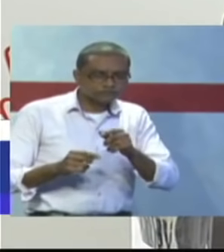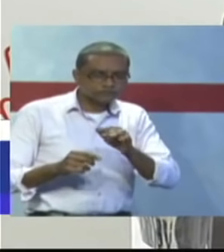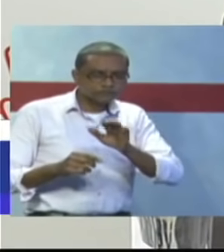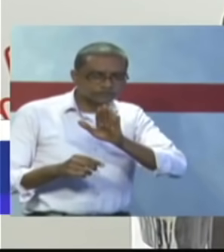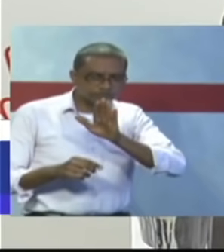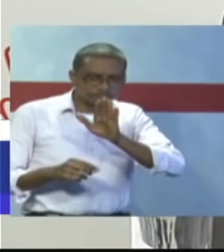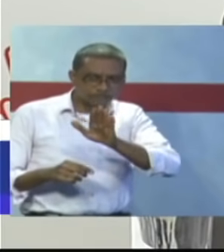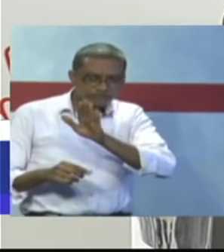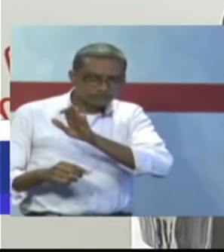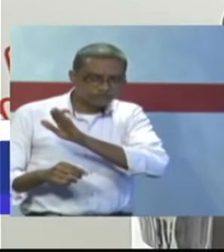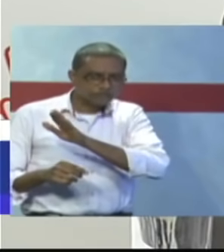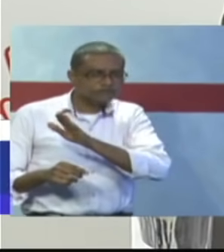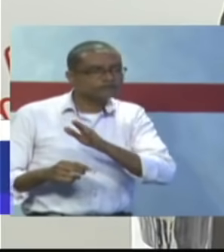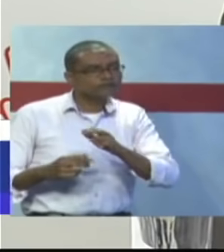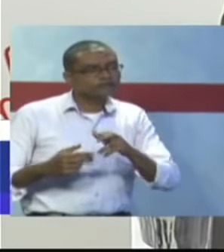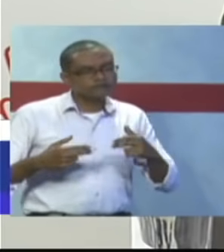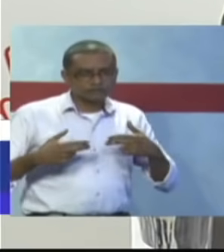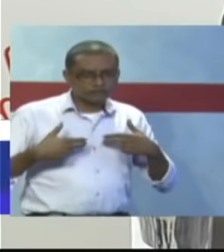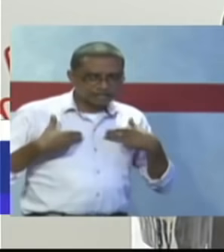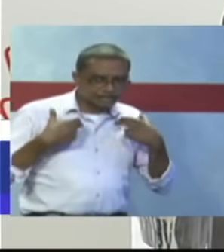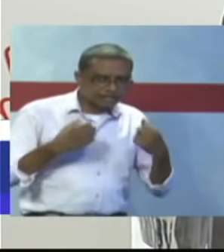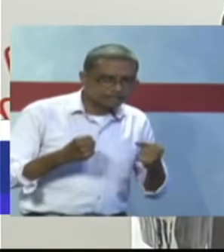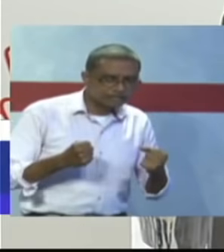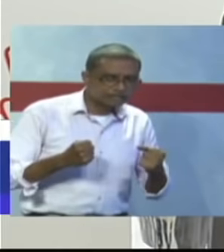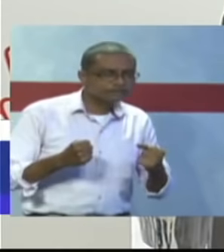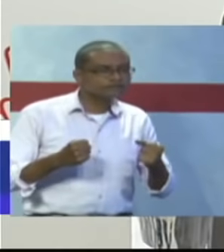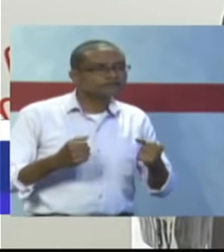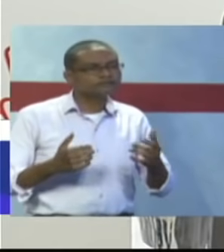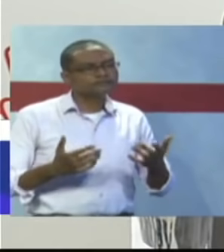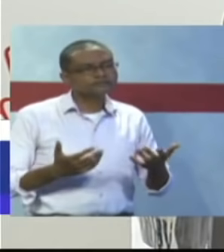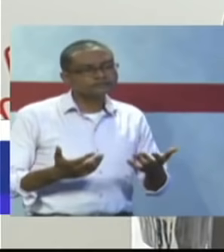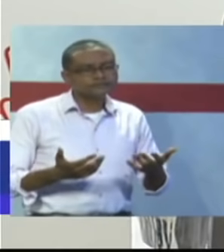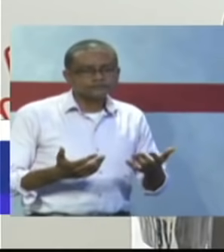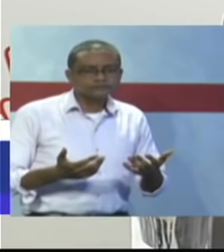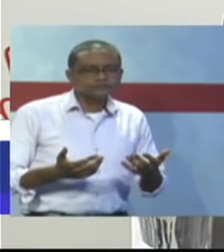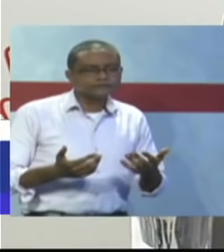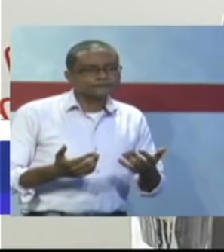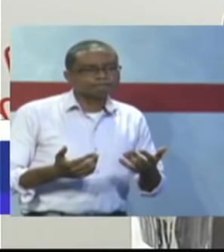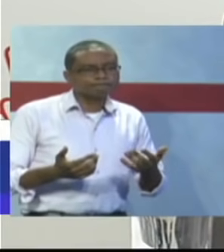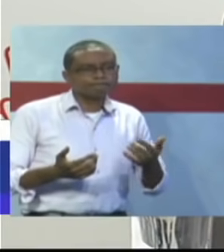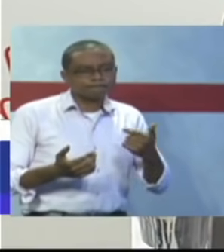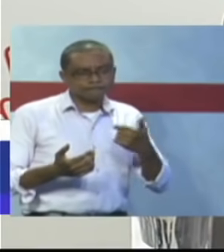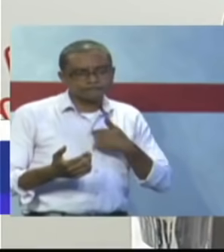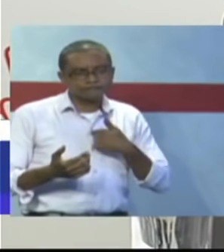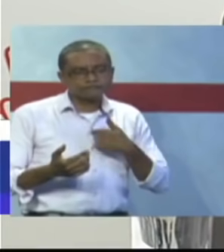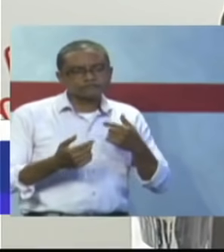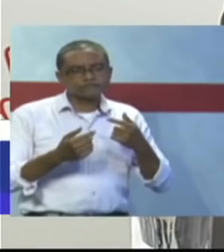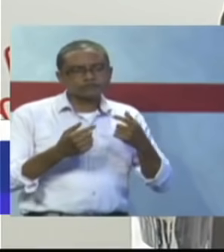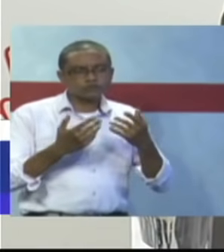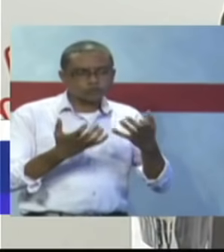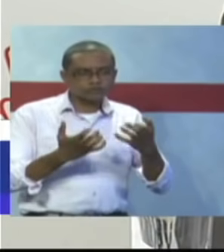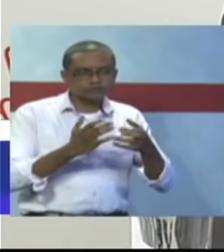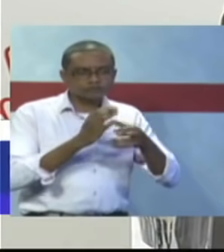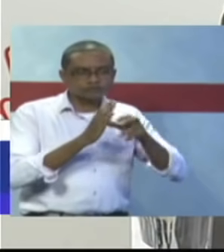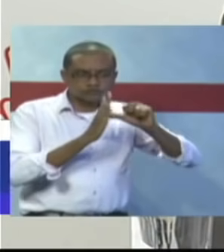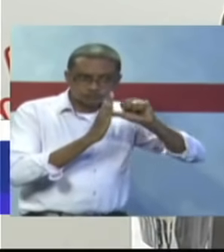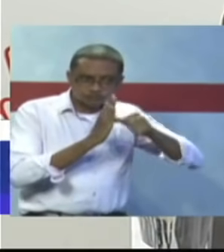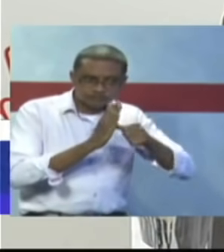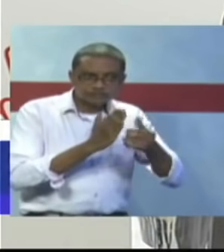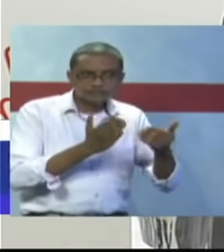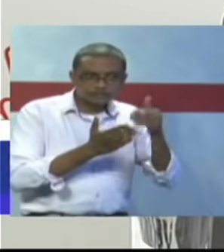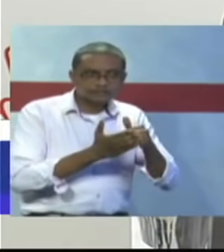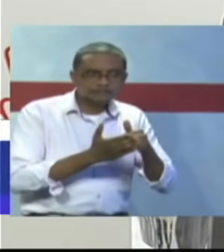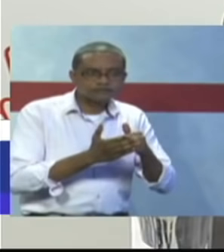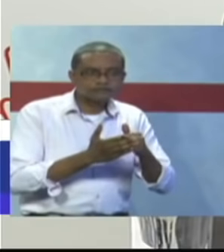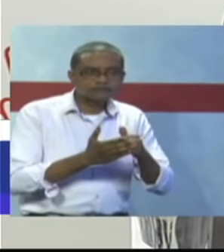specific persons. I'm not sure how else we can say that, but as we are attempting to reiterate,